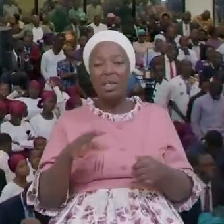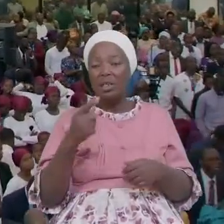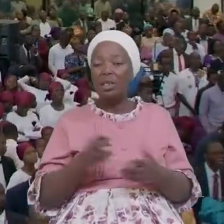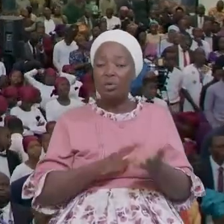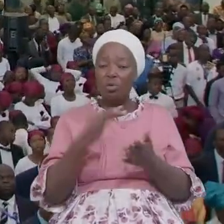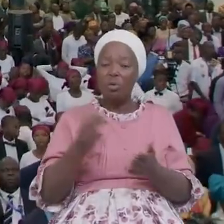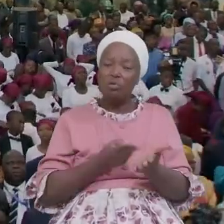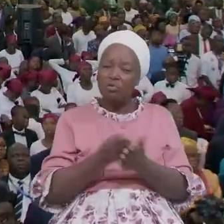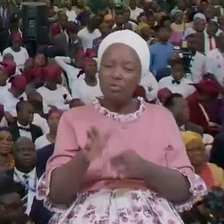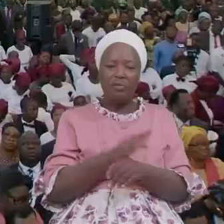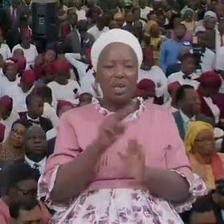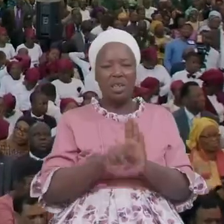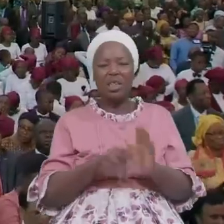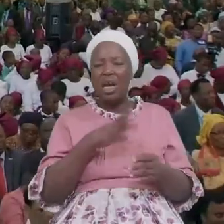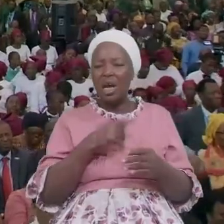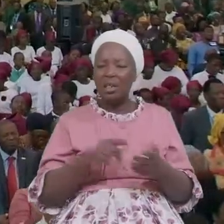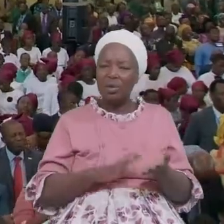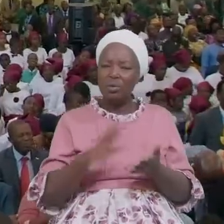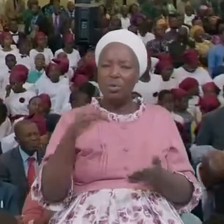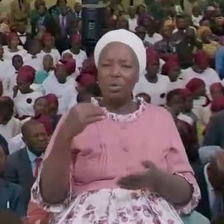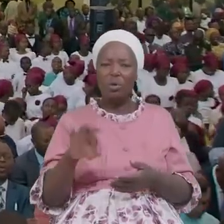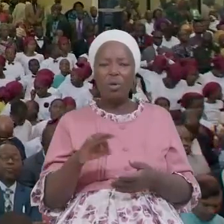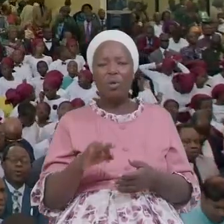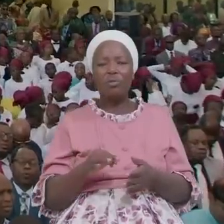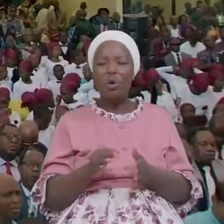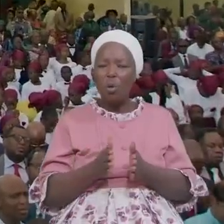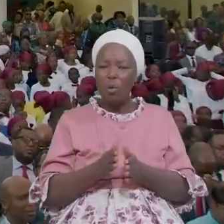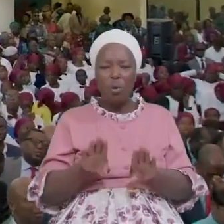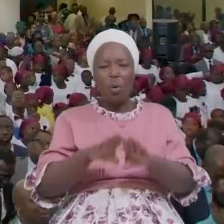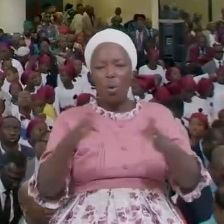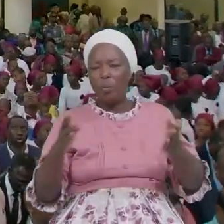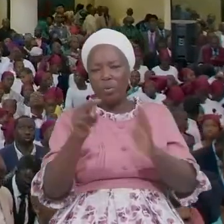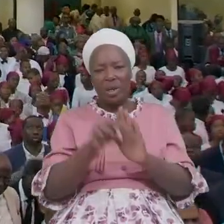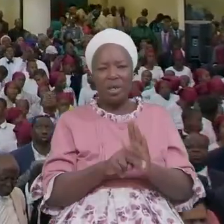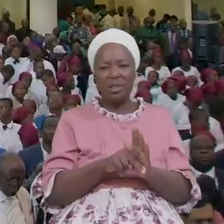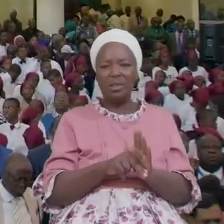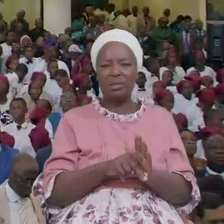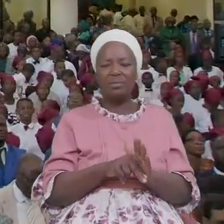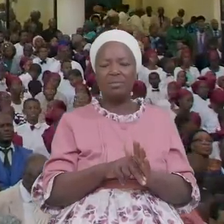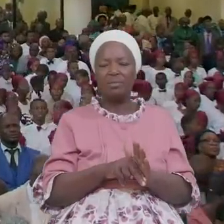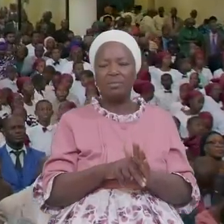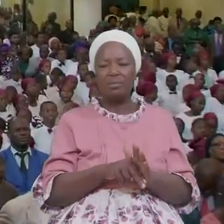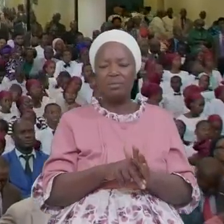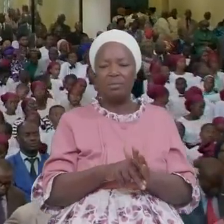truthfulness, and the glory of transparency. Tell the Lord,